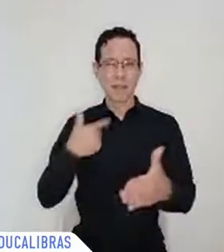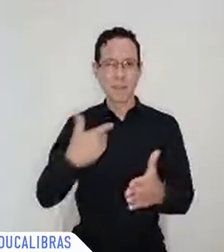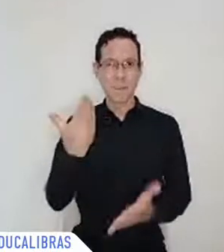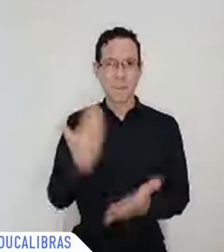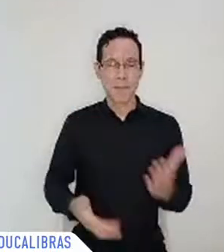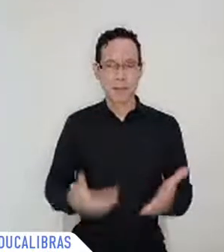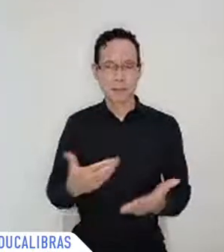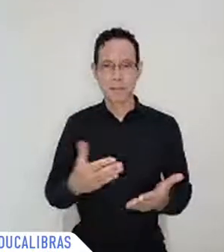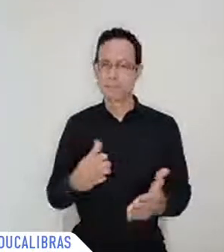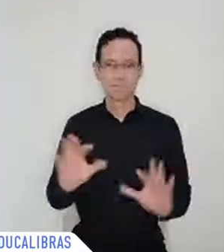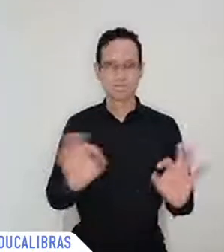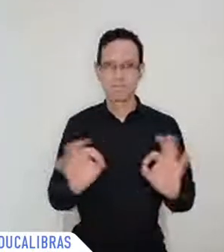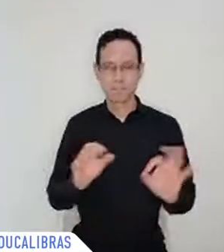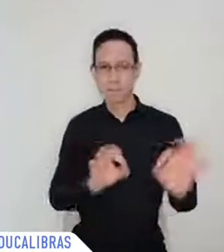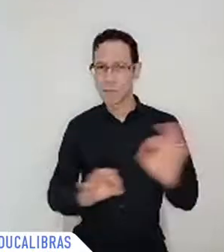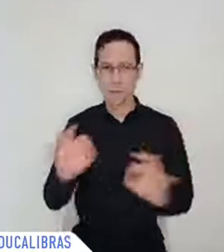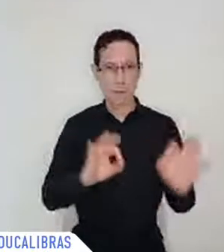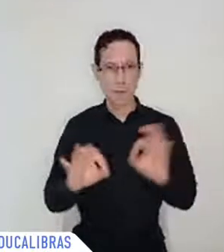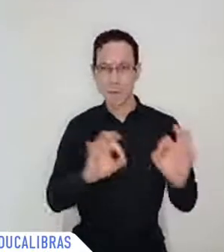Sérgio Moro,